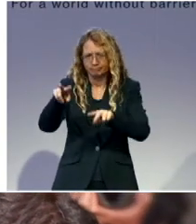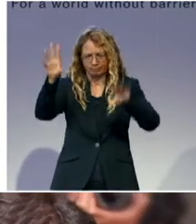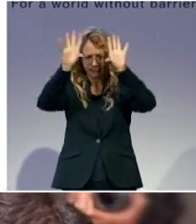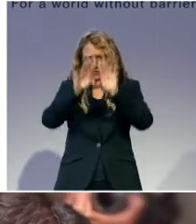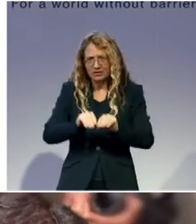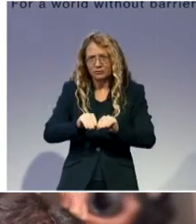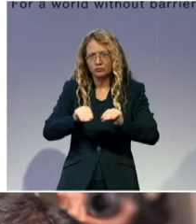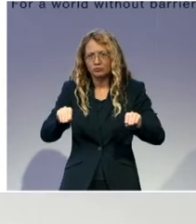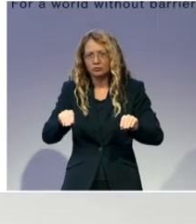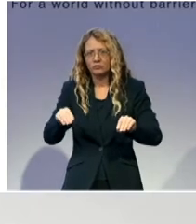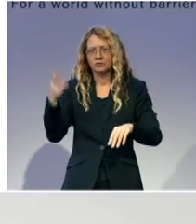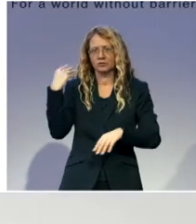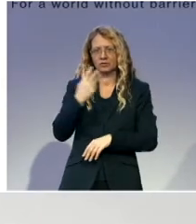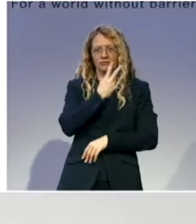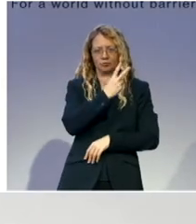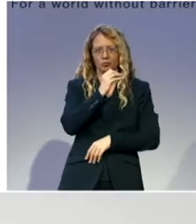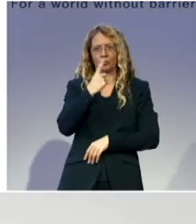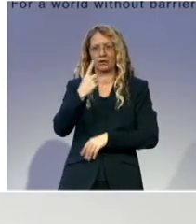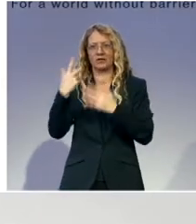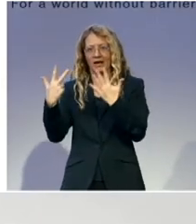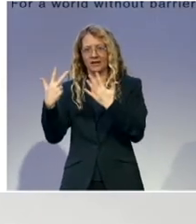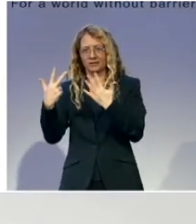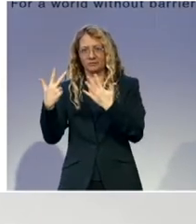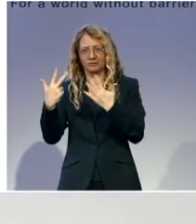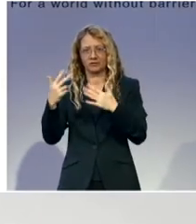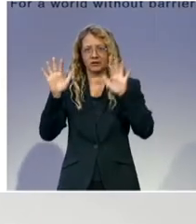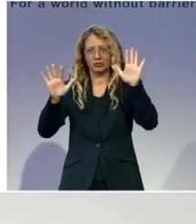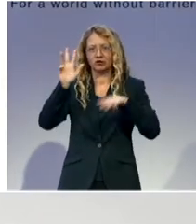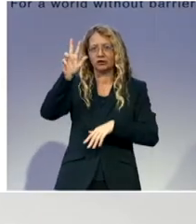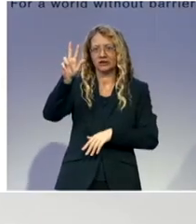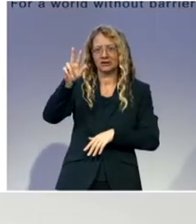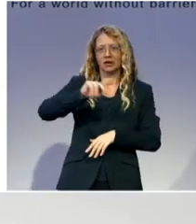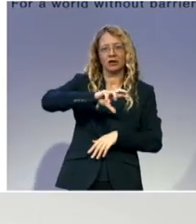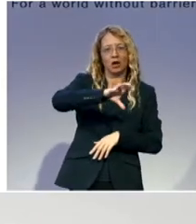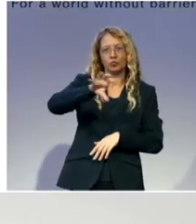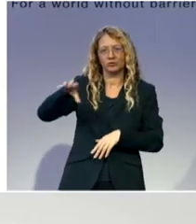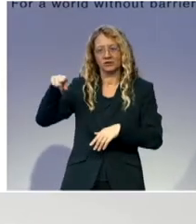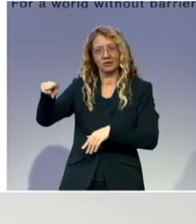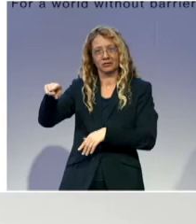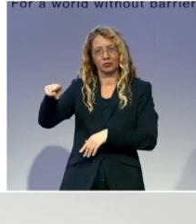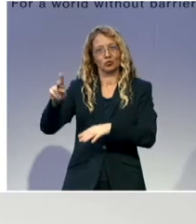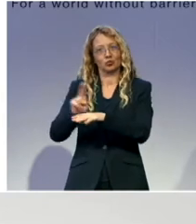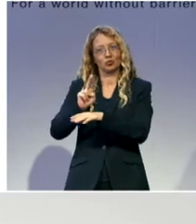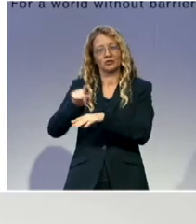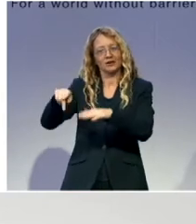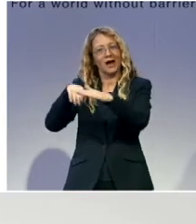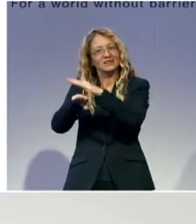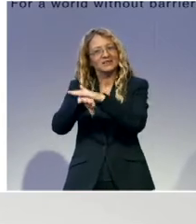creation of a free-to-download Election Access Observation Toolkit.